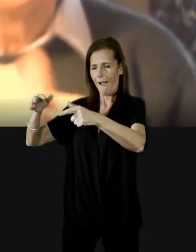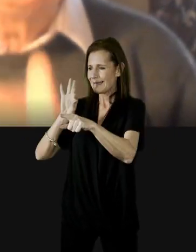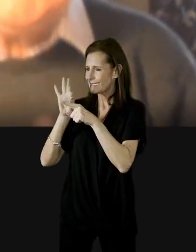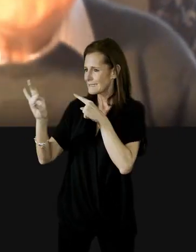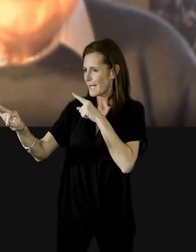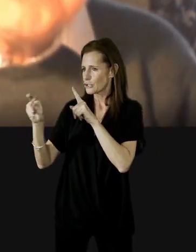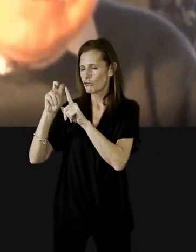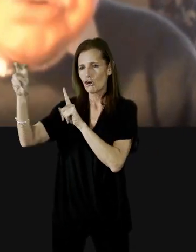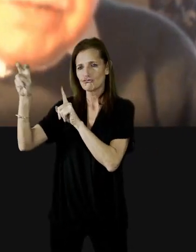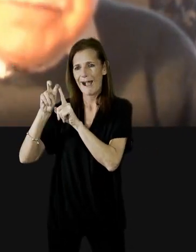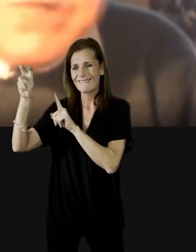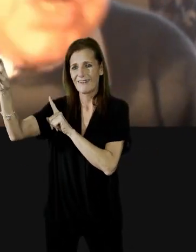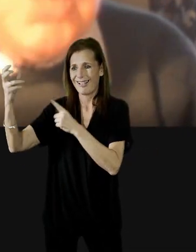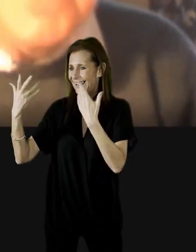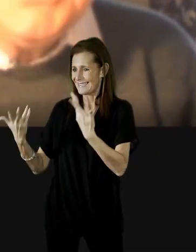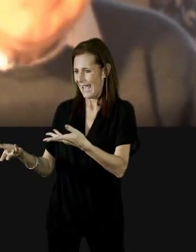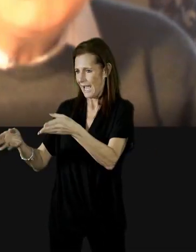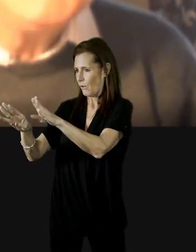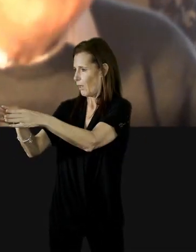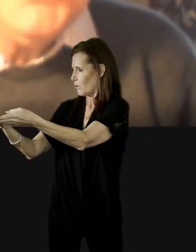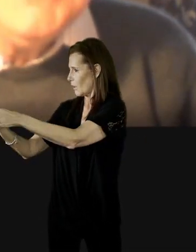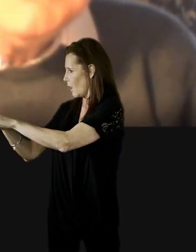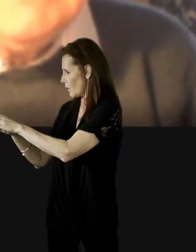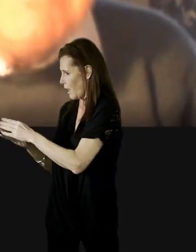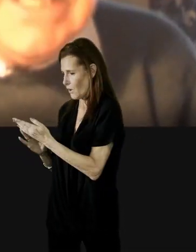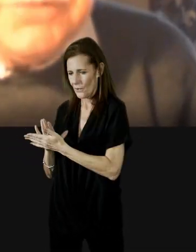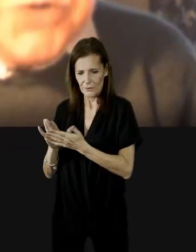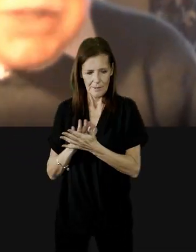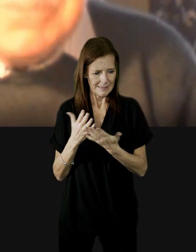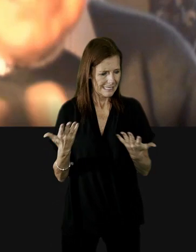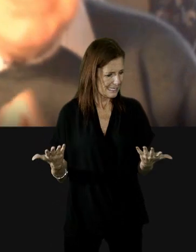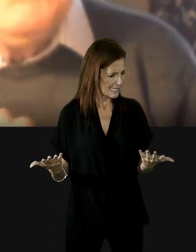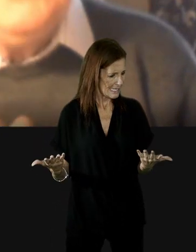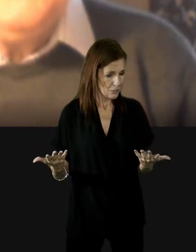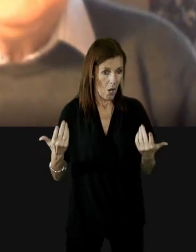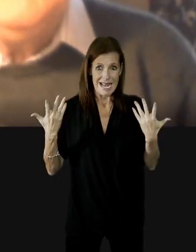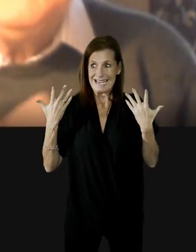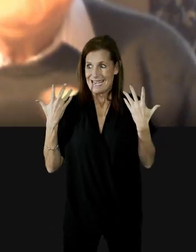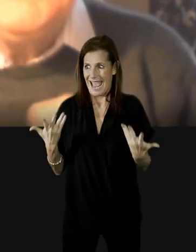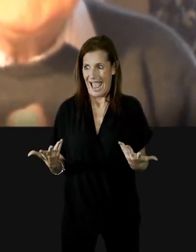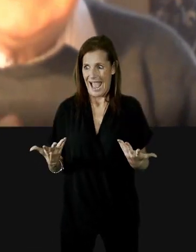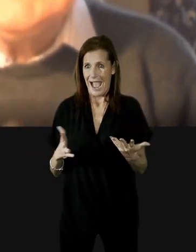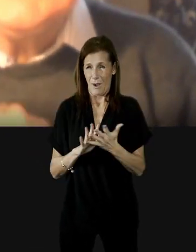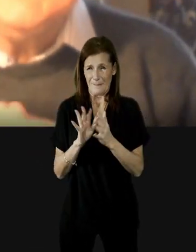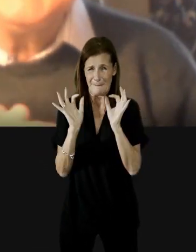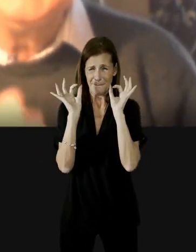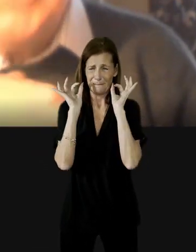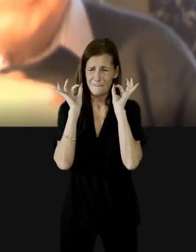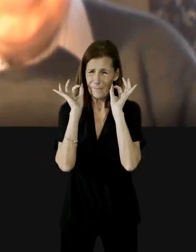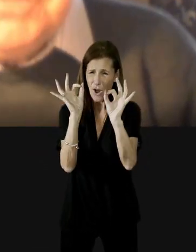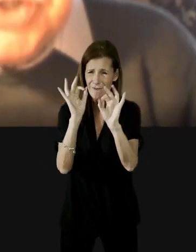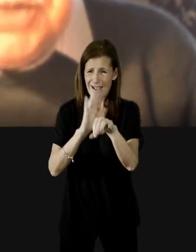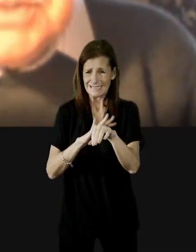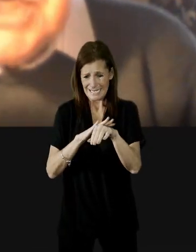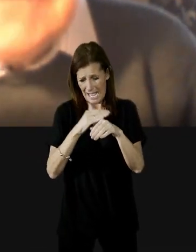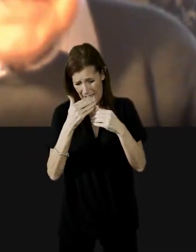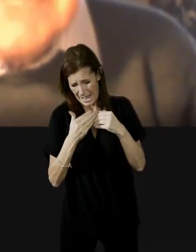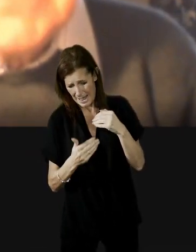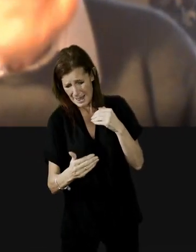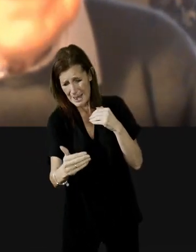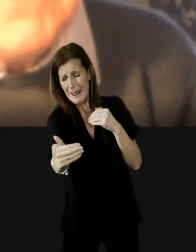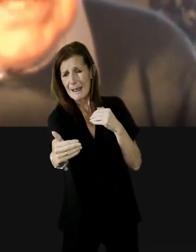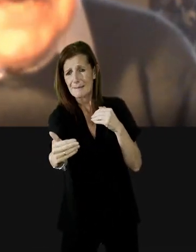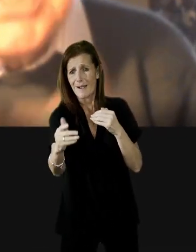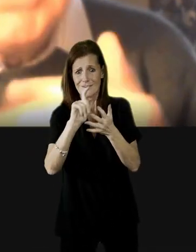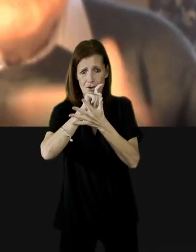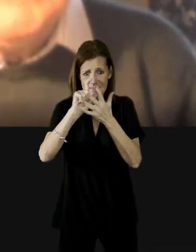by specialist travel companies, which are now just not going to be available to them. And what we're pointing out is that there's a golden opportunity over the next